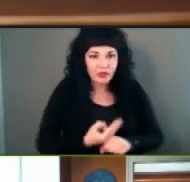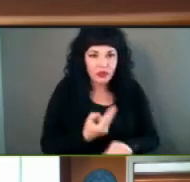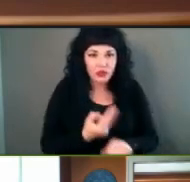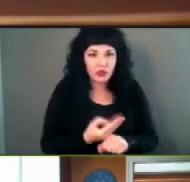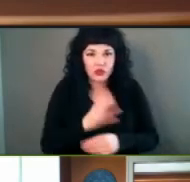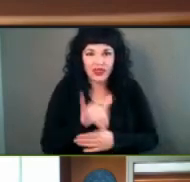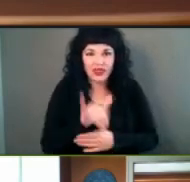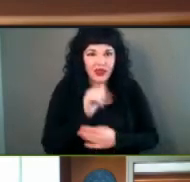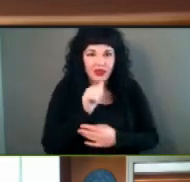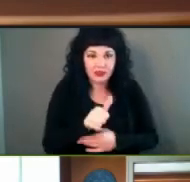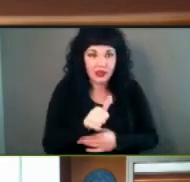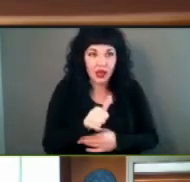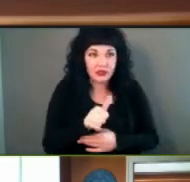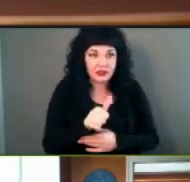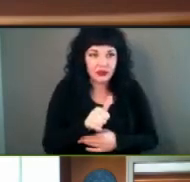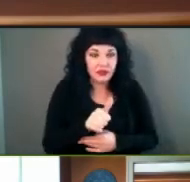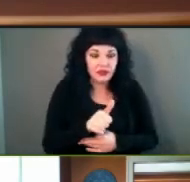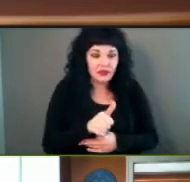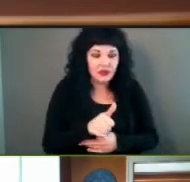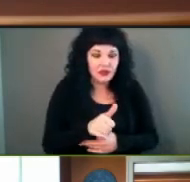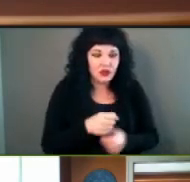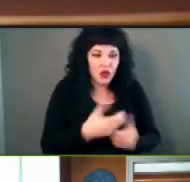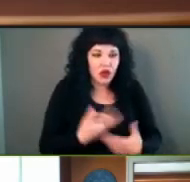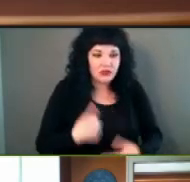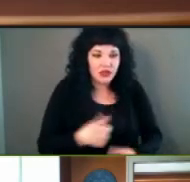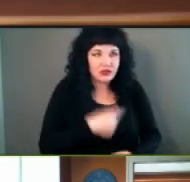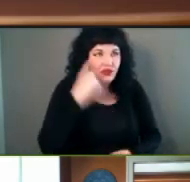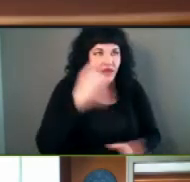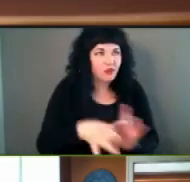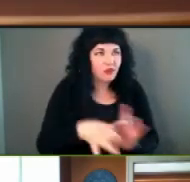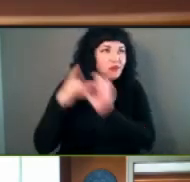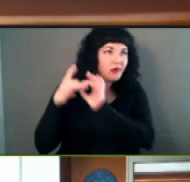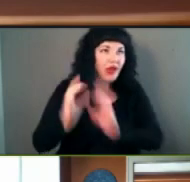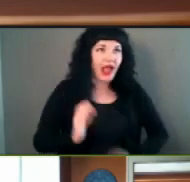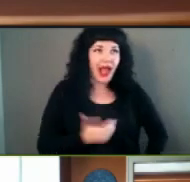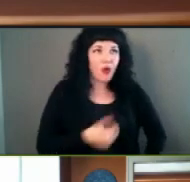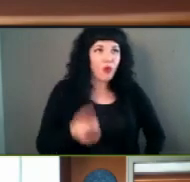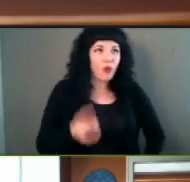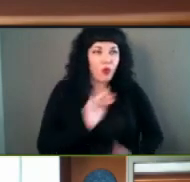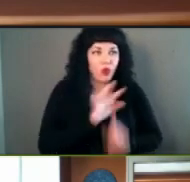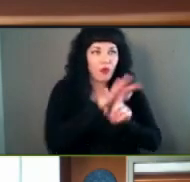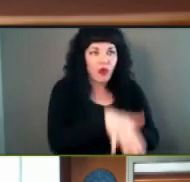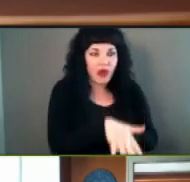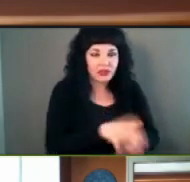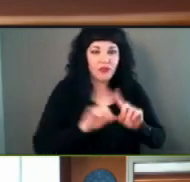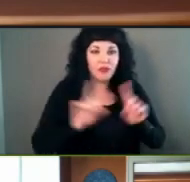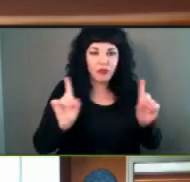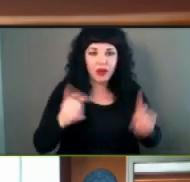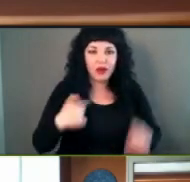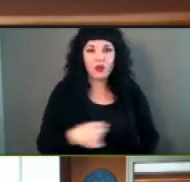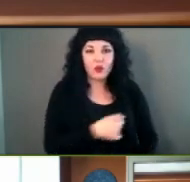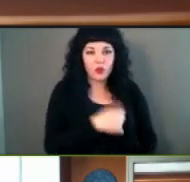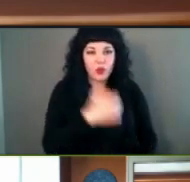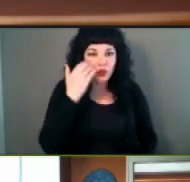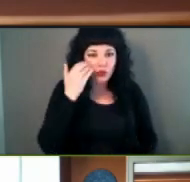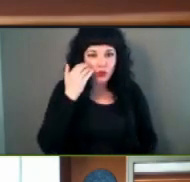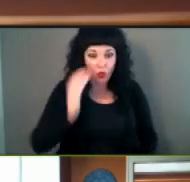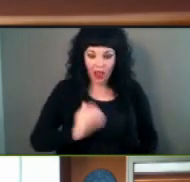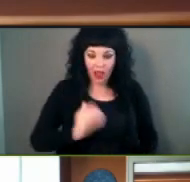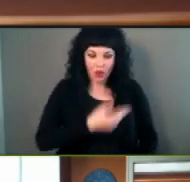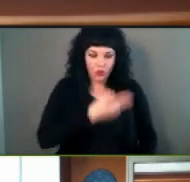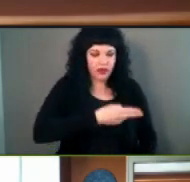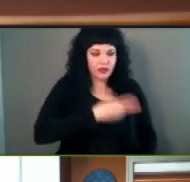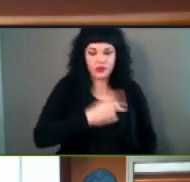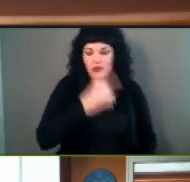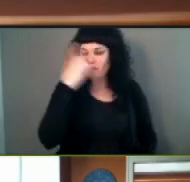oppression. But what we do know is that our history has been intertwined with that of our Black brothers and sisters for the past